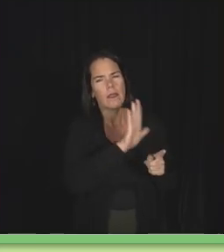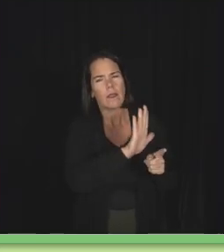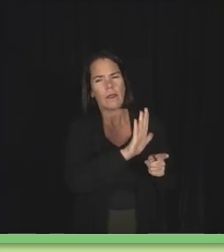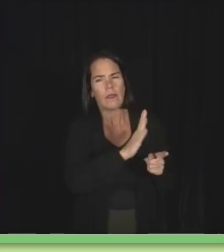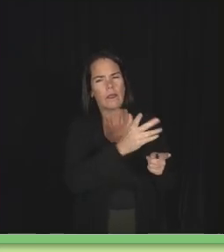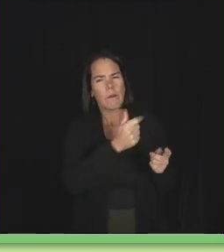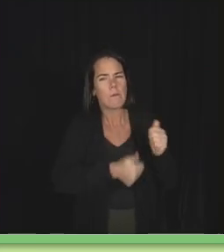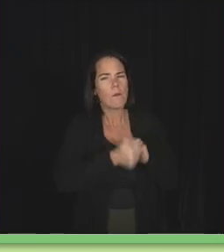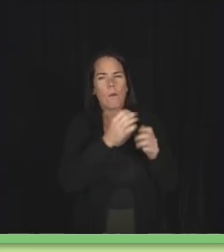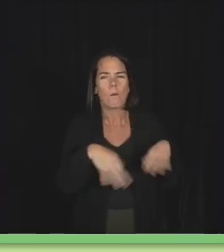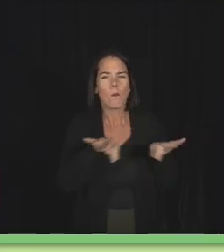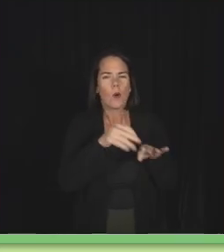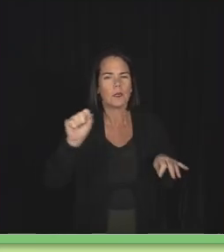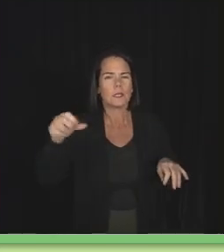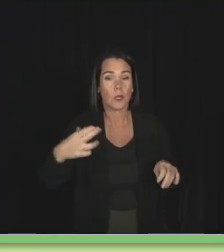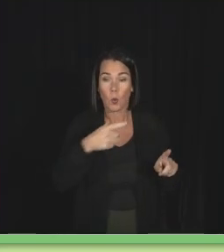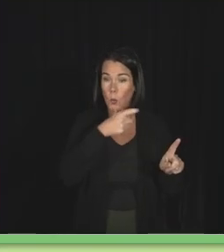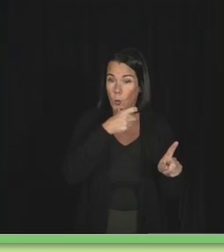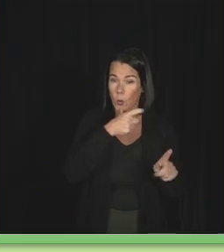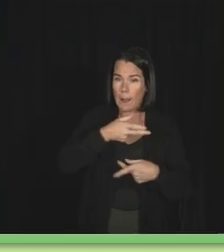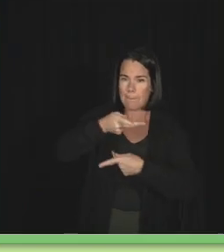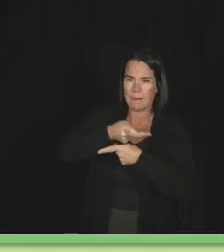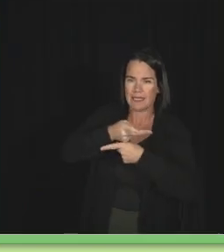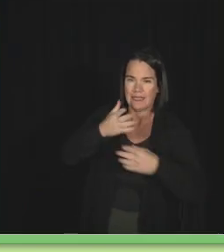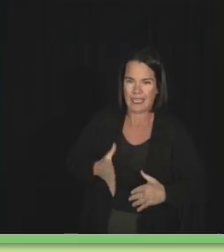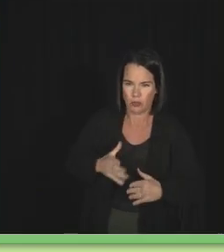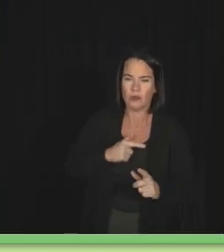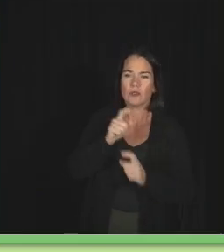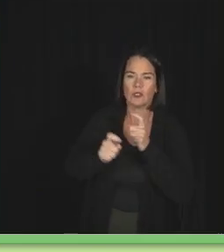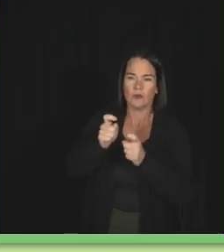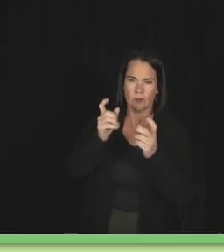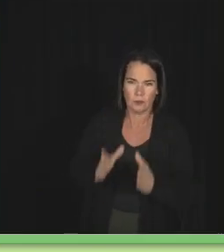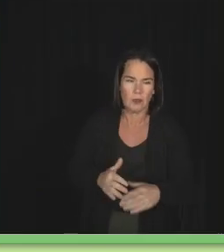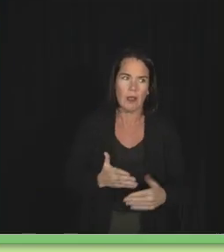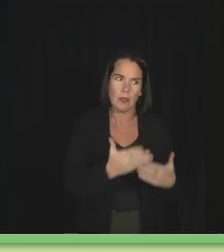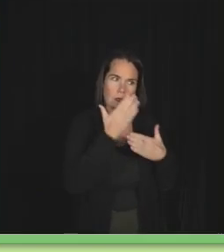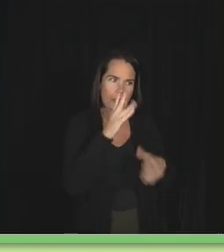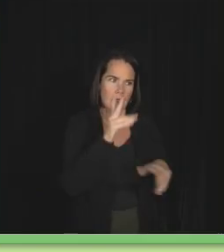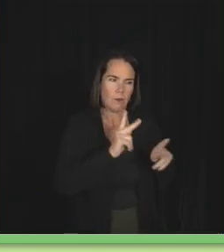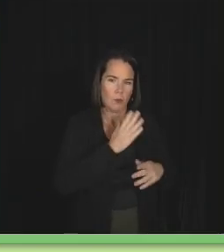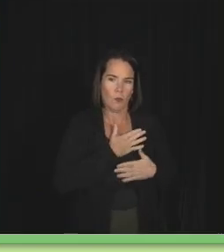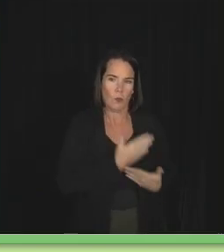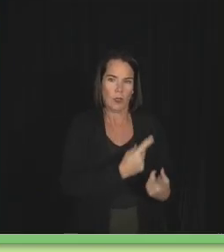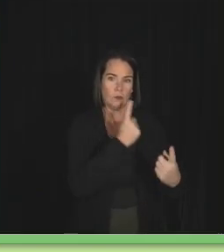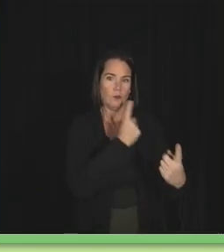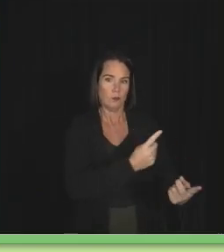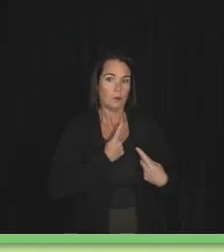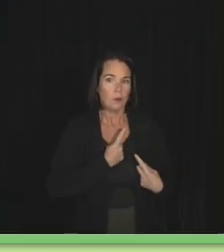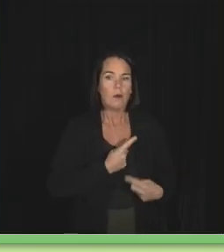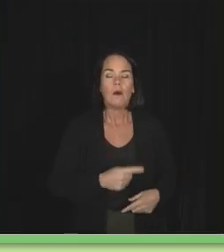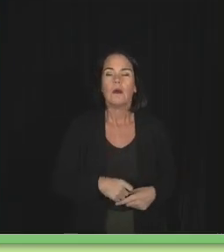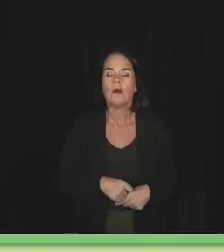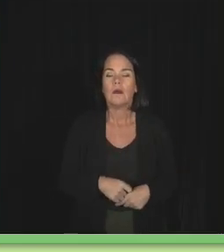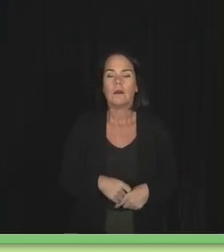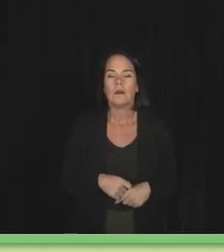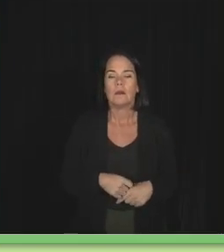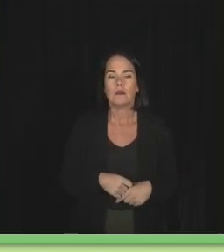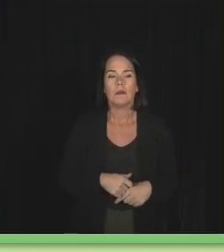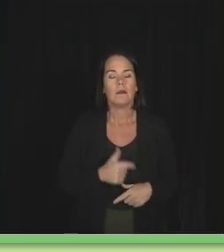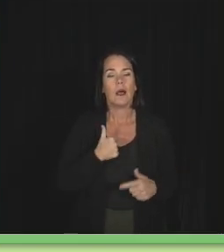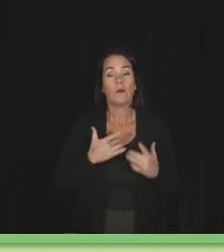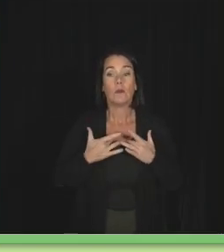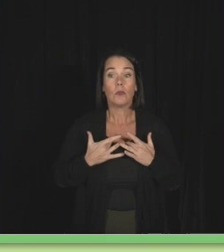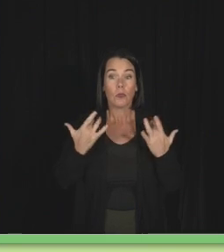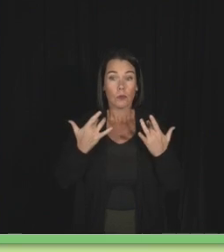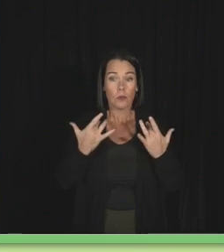and contributors. And huge thank you to all of the survey respondents. And I was thrilled to find